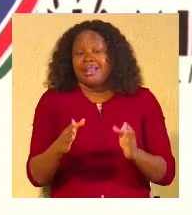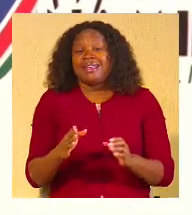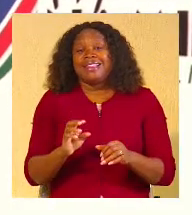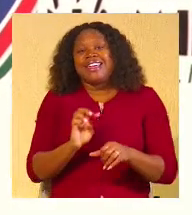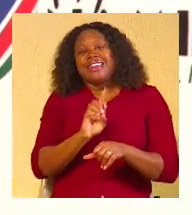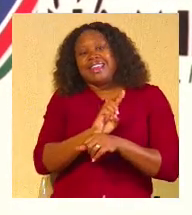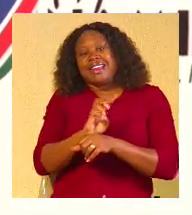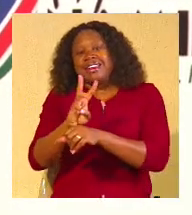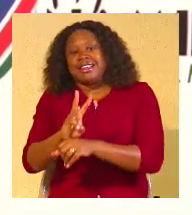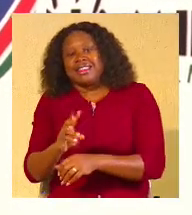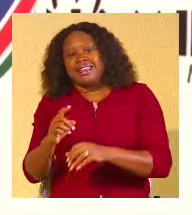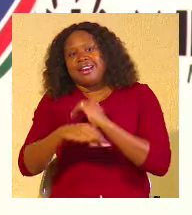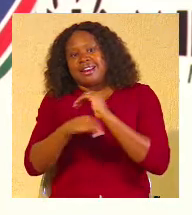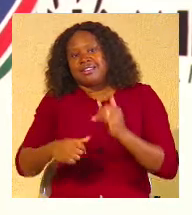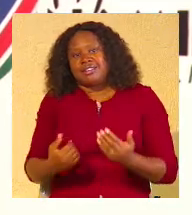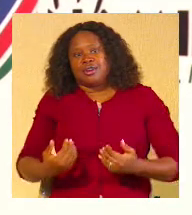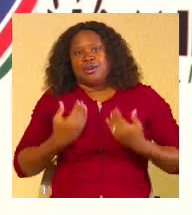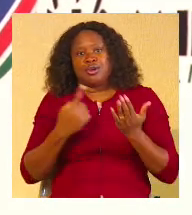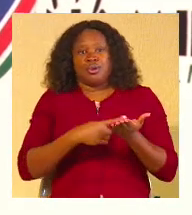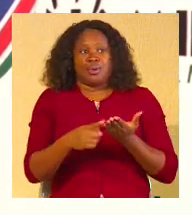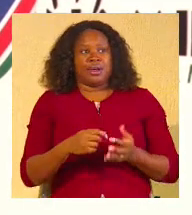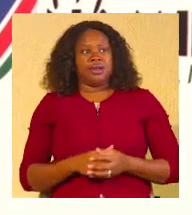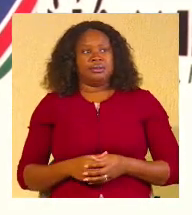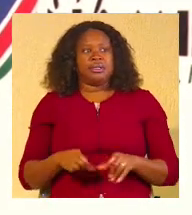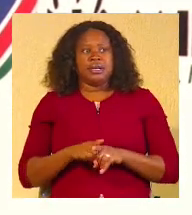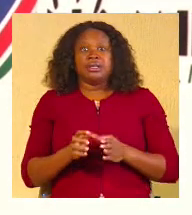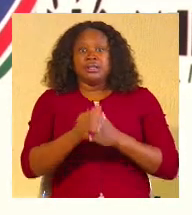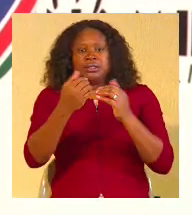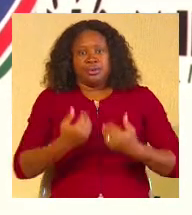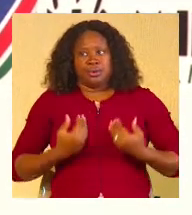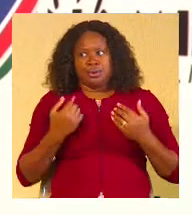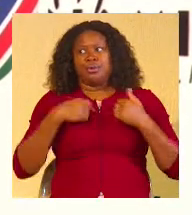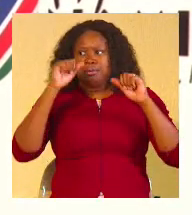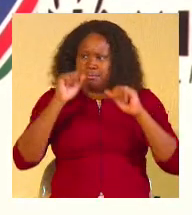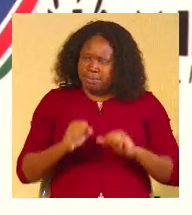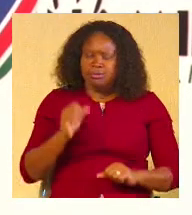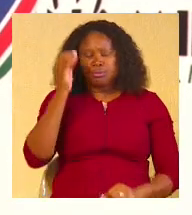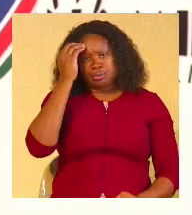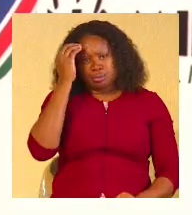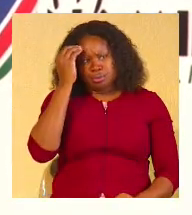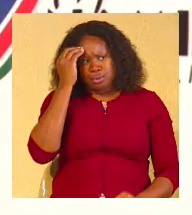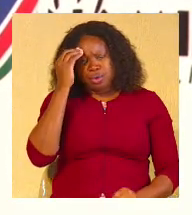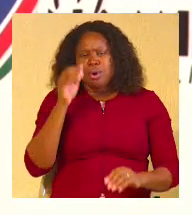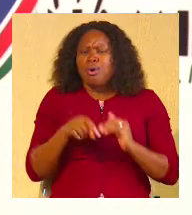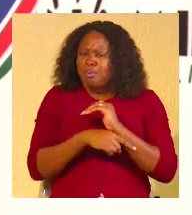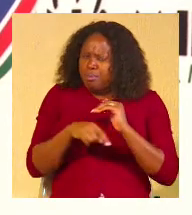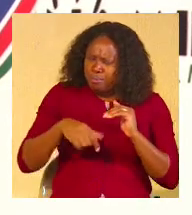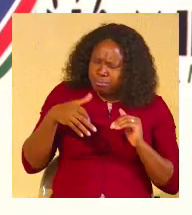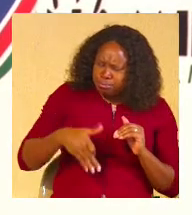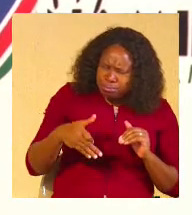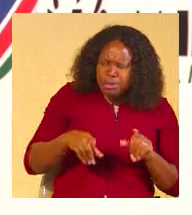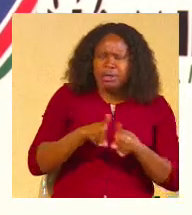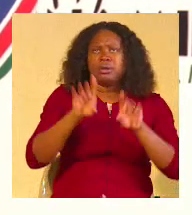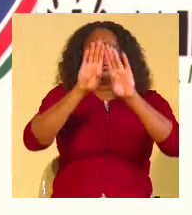National Youth Week. As the custodian of youth, I think we have to understand that locally as well, globally, young people are